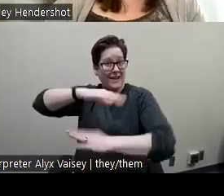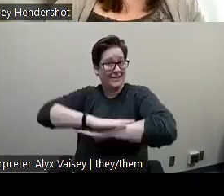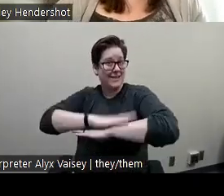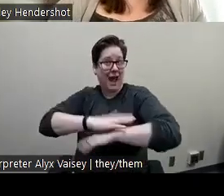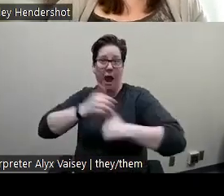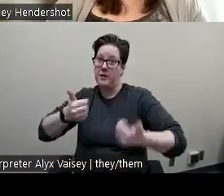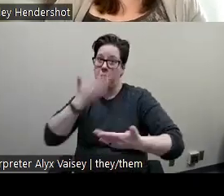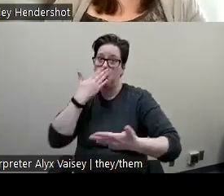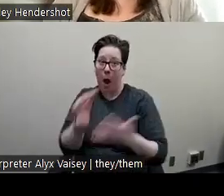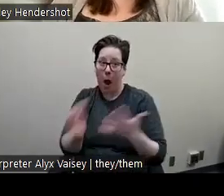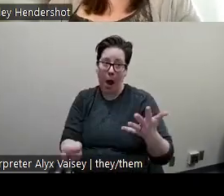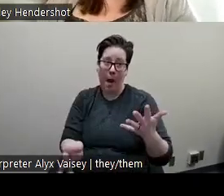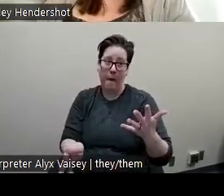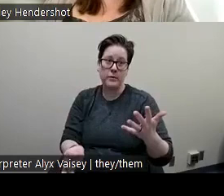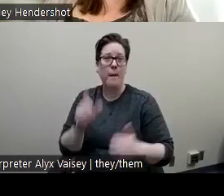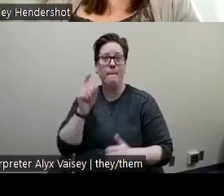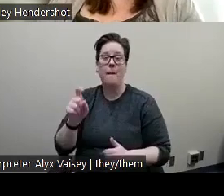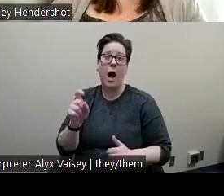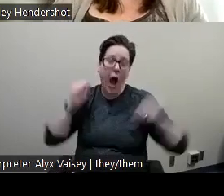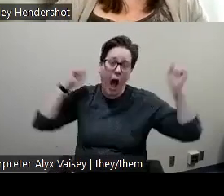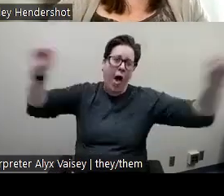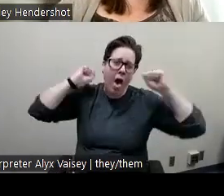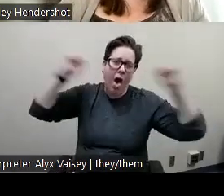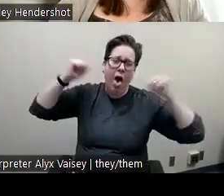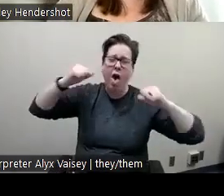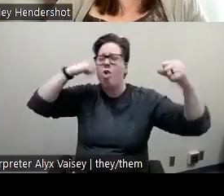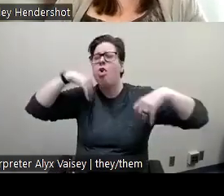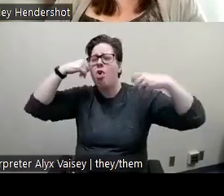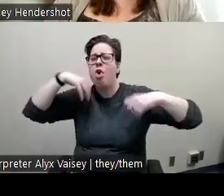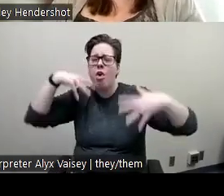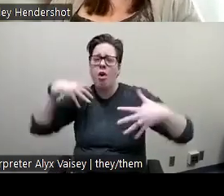And you don't have to be vigorously active, right? You don't have to be,